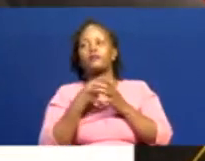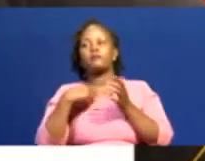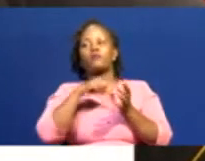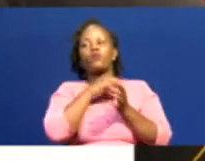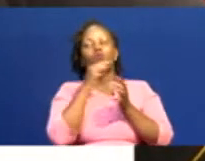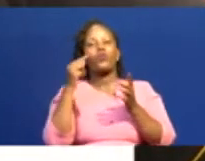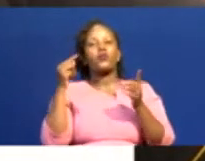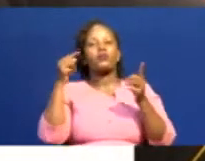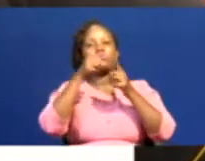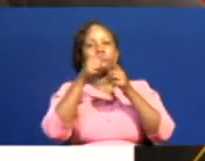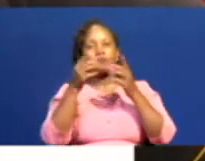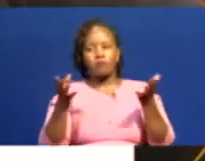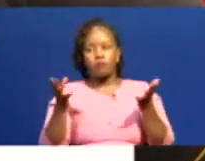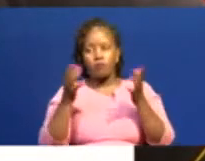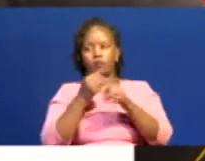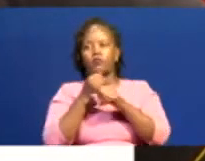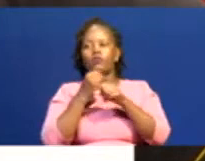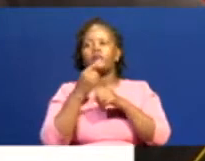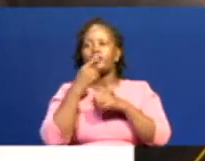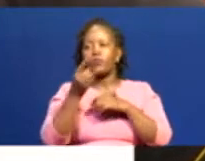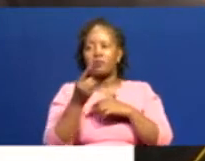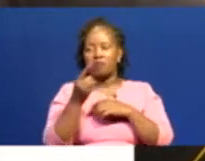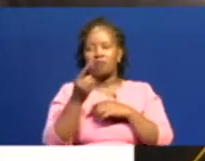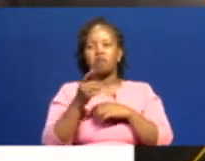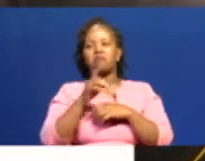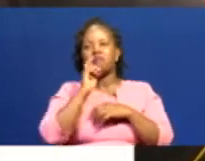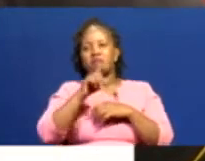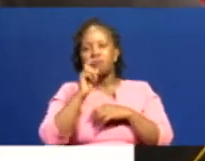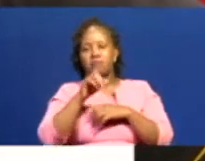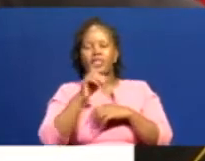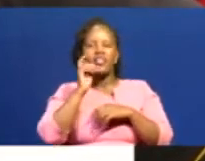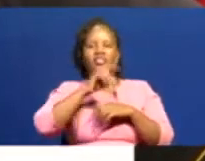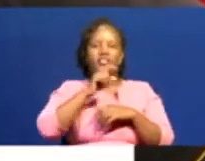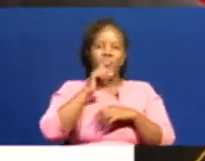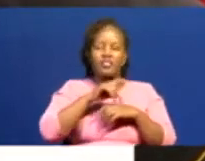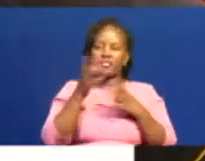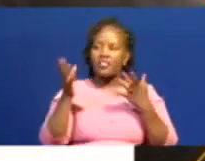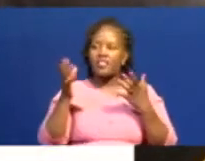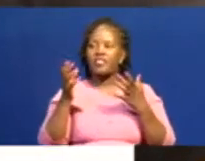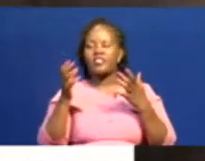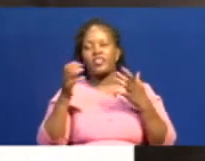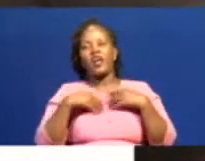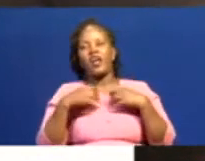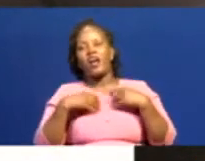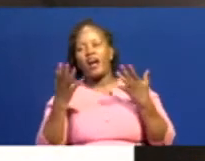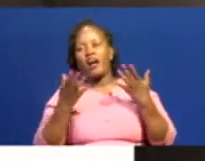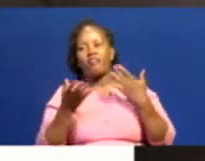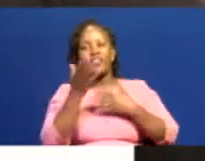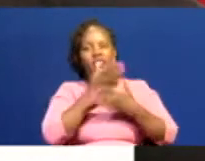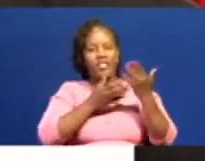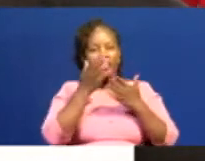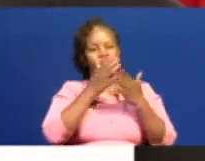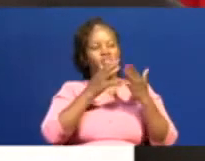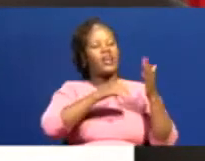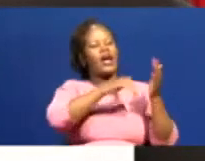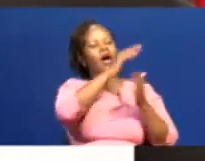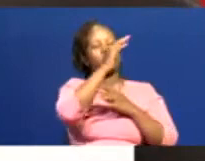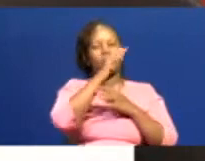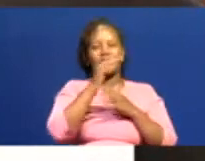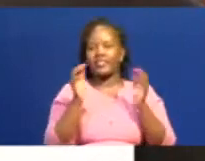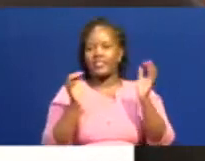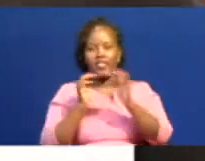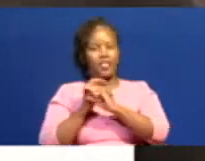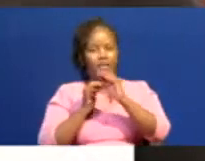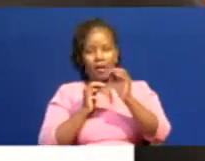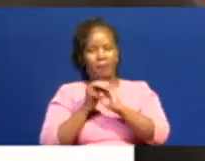ensuring that the chickens or the chicks do not have interactions with the outside environment at the time when